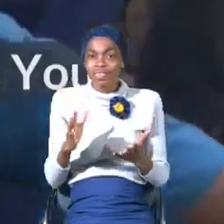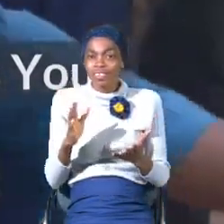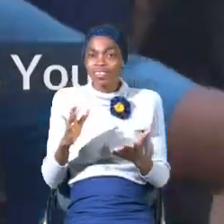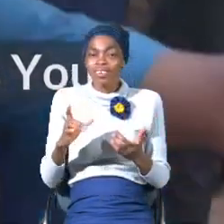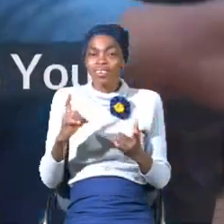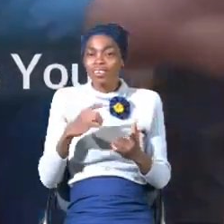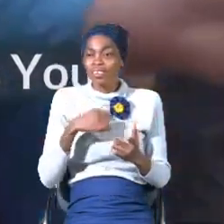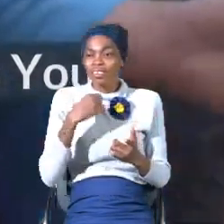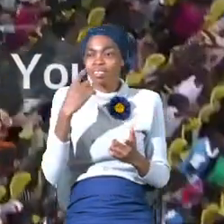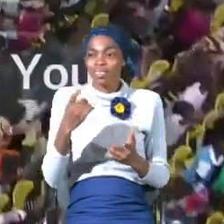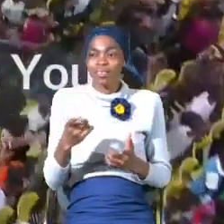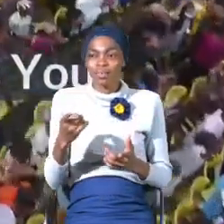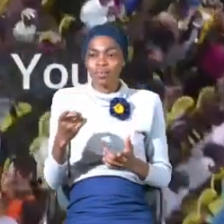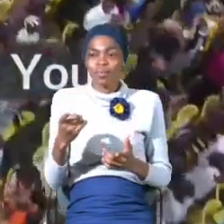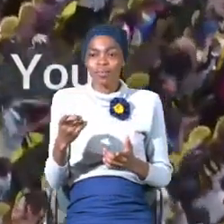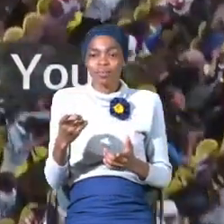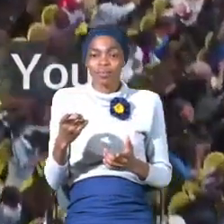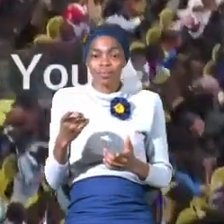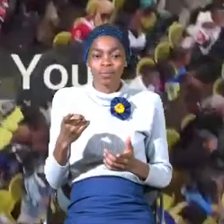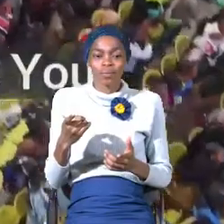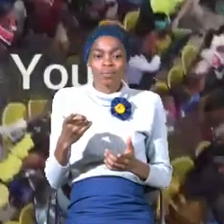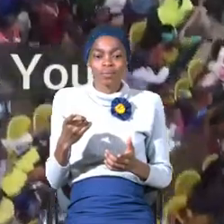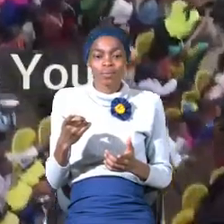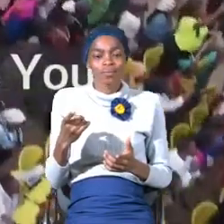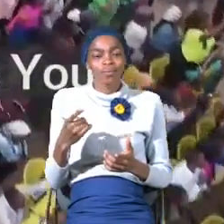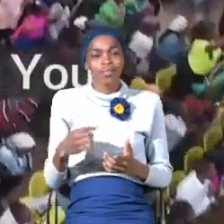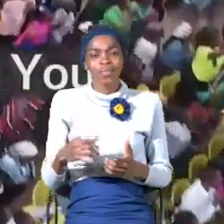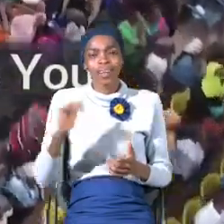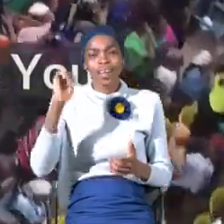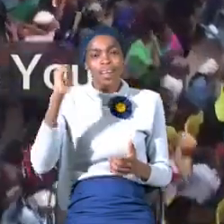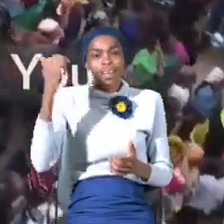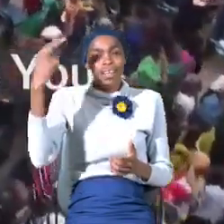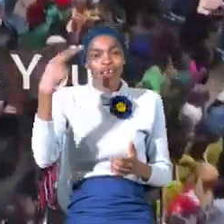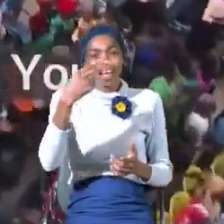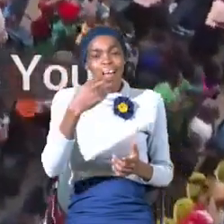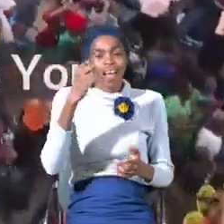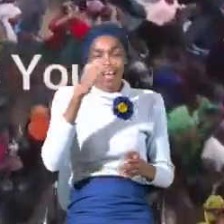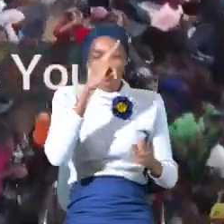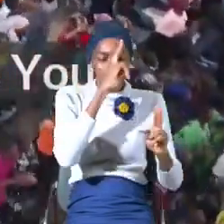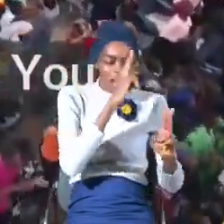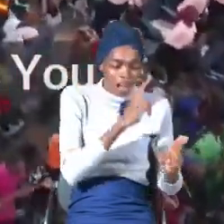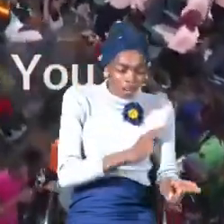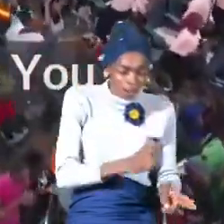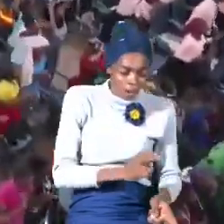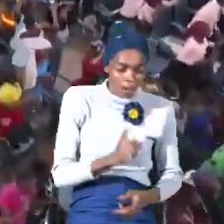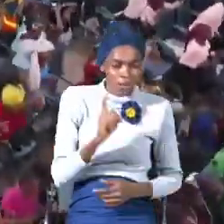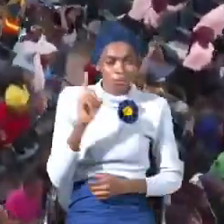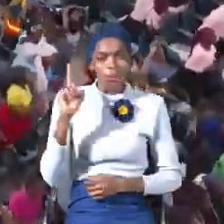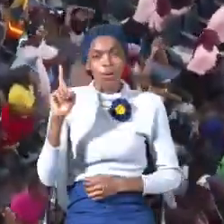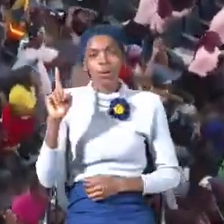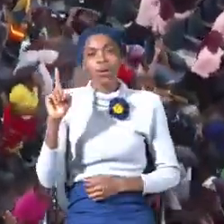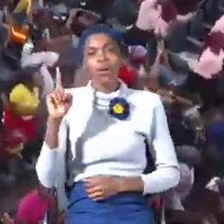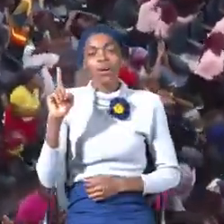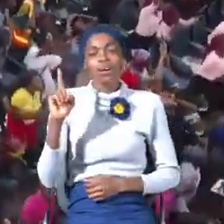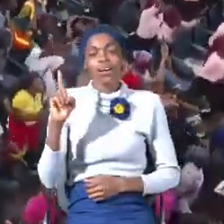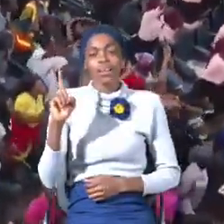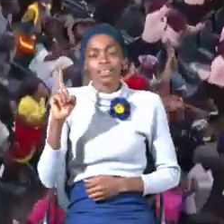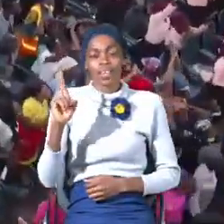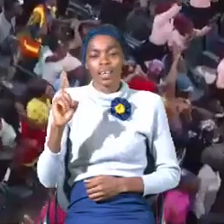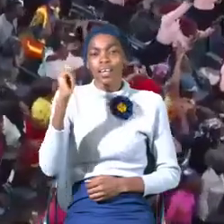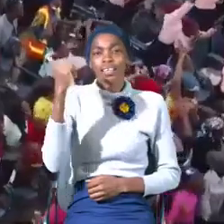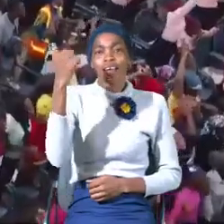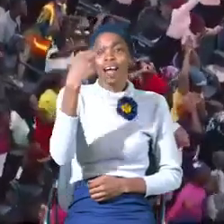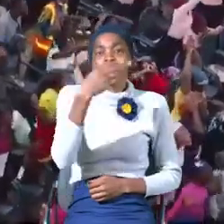declare the name. Say, Yah the Hallowed One. Yah the Hallowed One. Yah the Holy